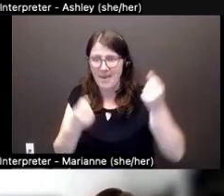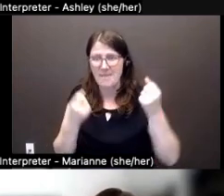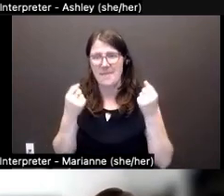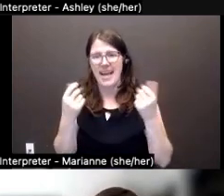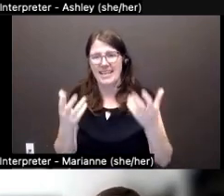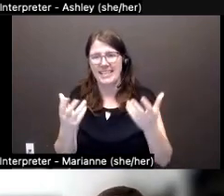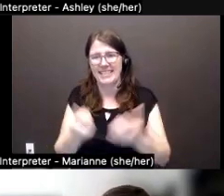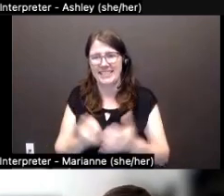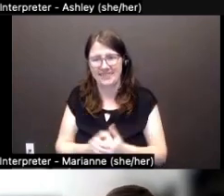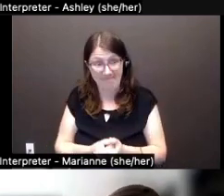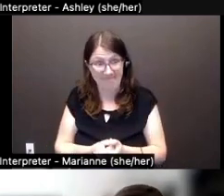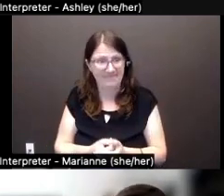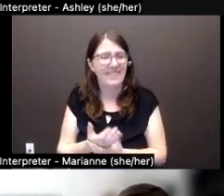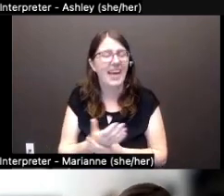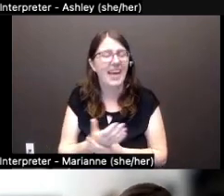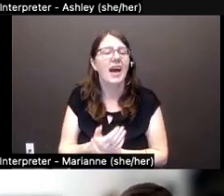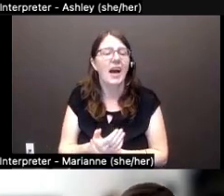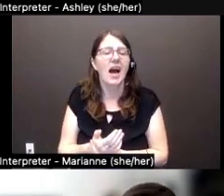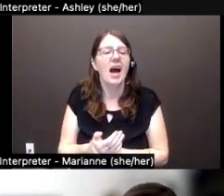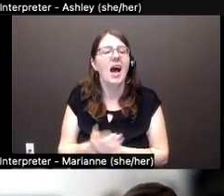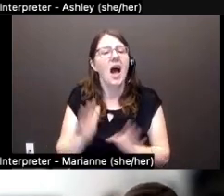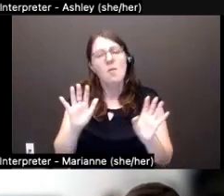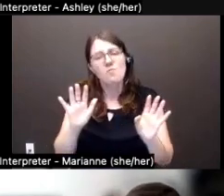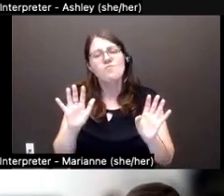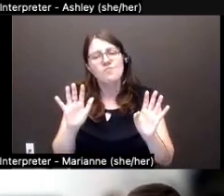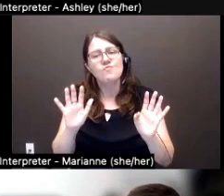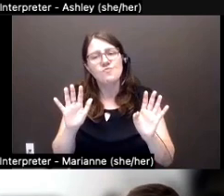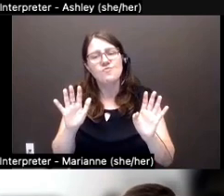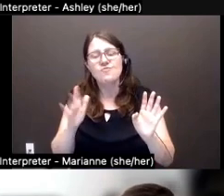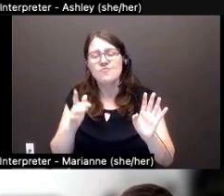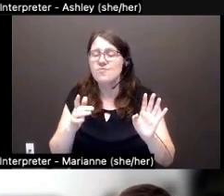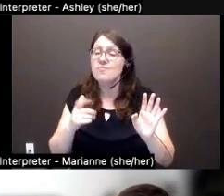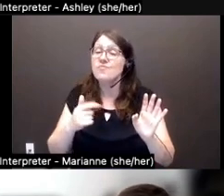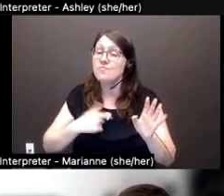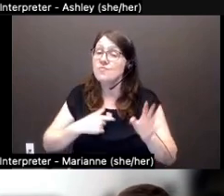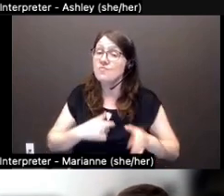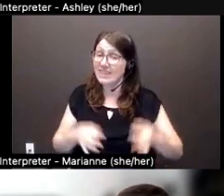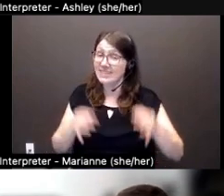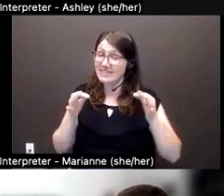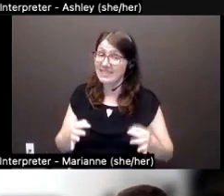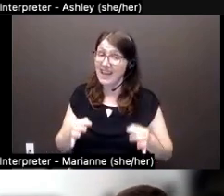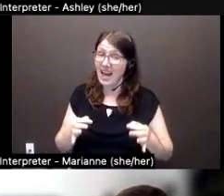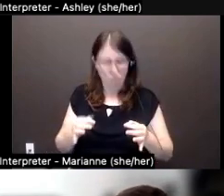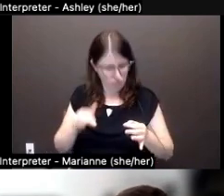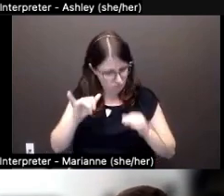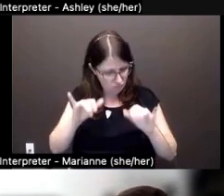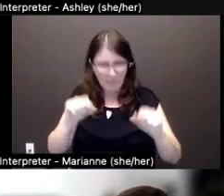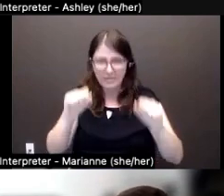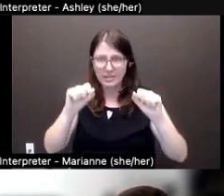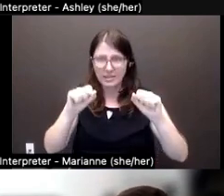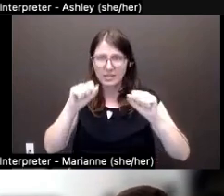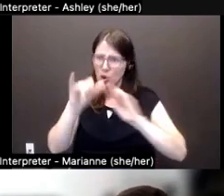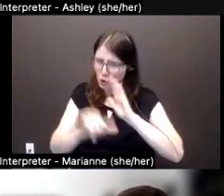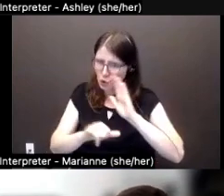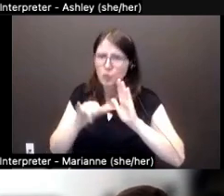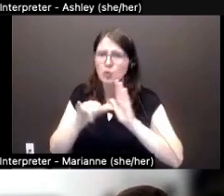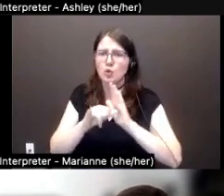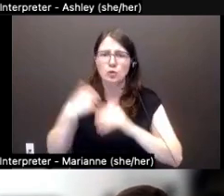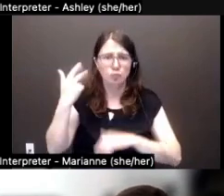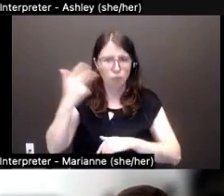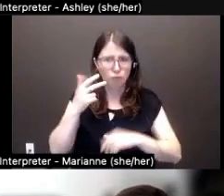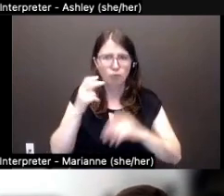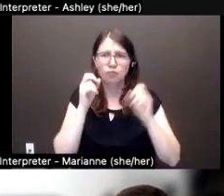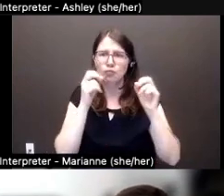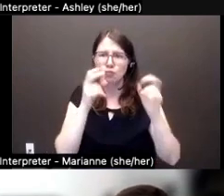started, as I decided to start, I spoke with my son. As I mentioned, he has a